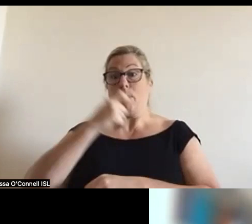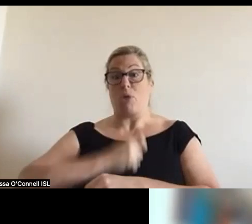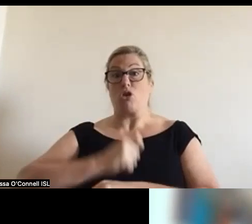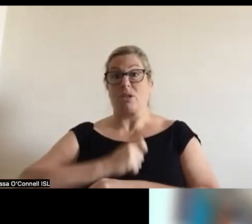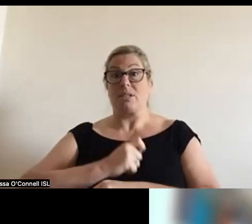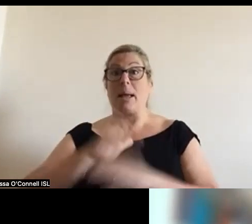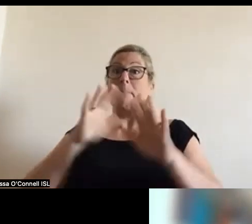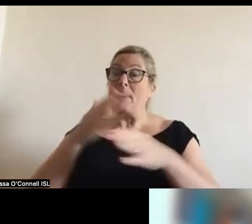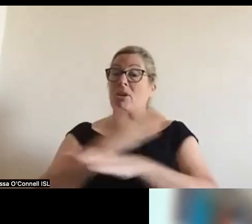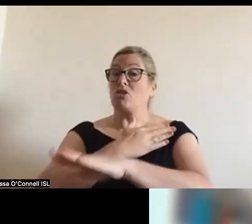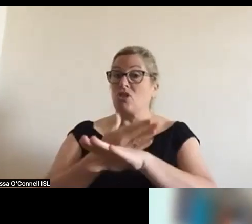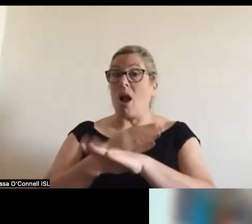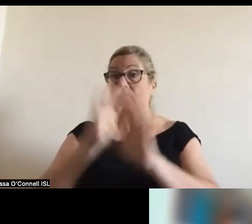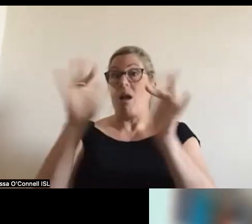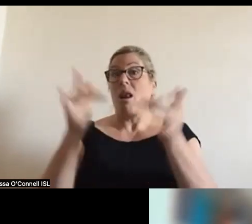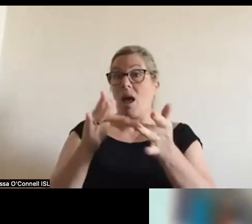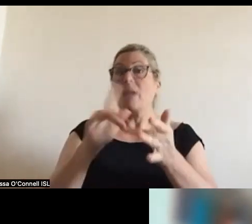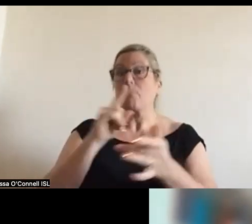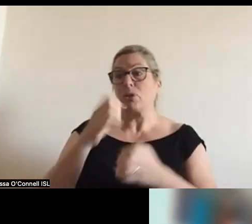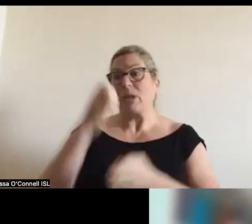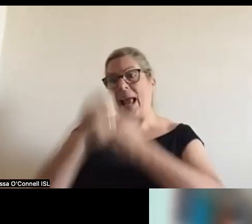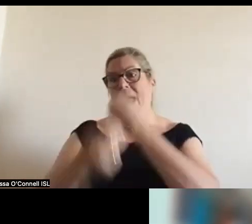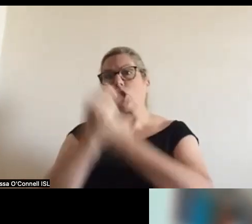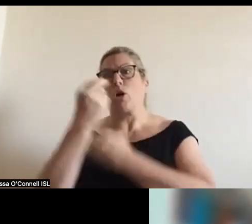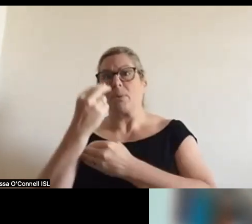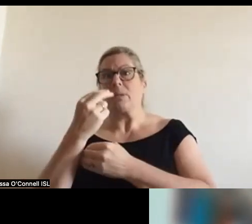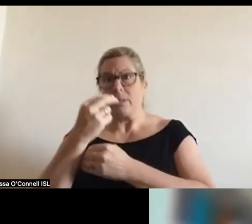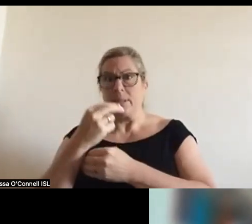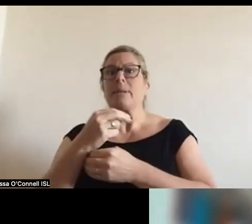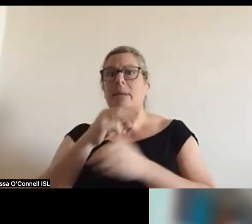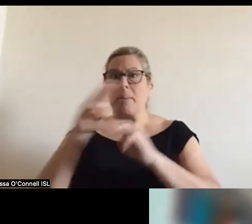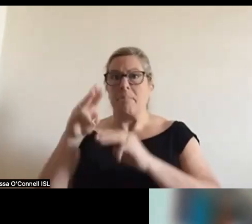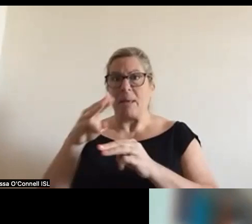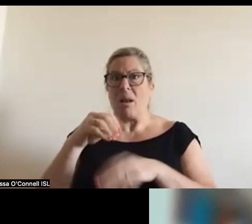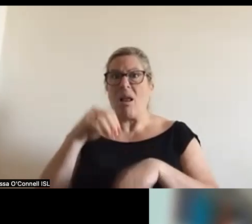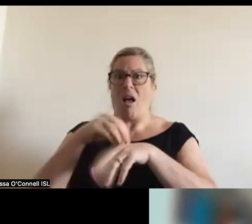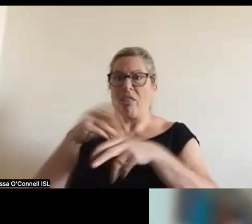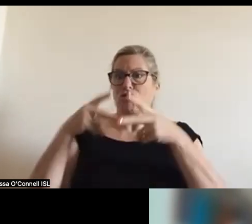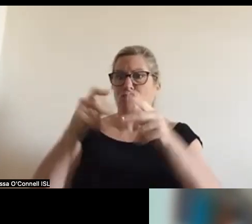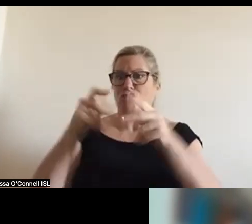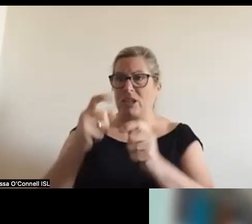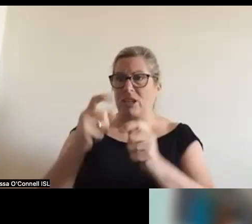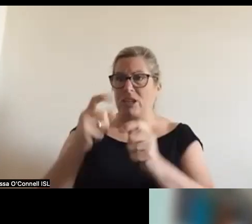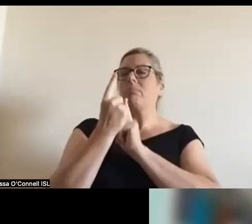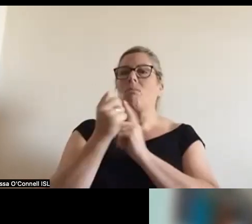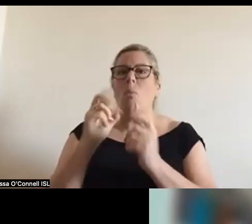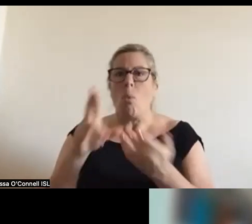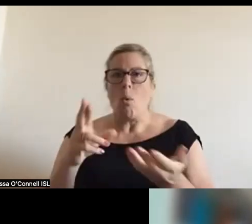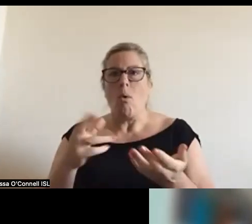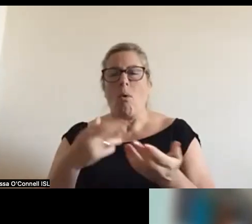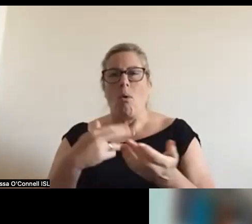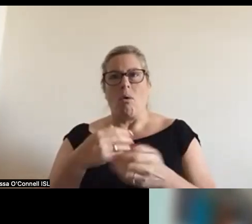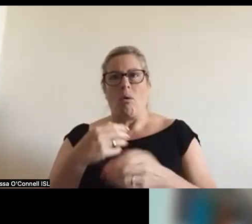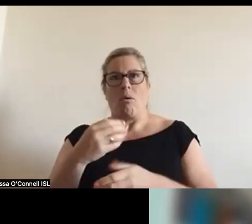might start online, is that it does end up resulting in maybe somebody heckling on the street or showing up in front of a